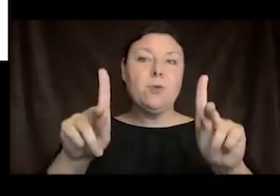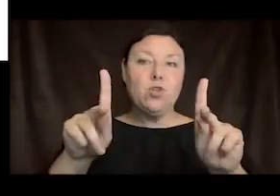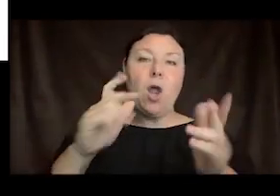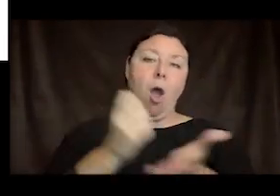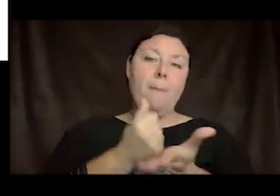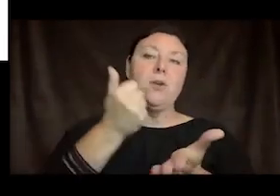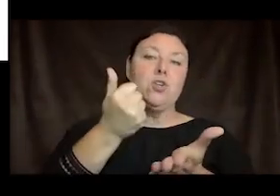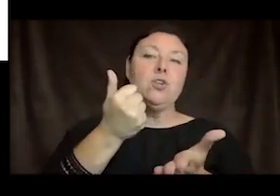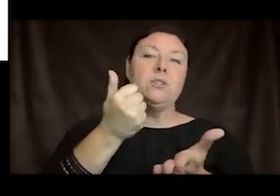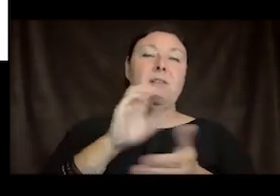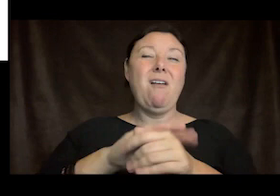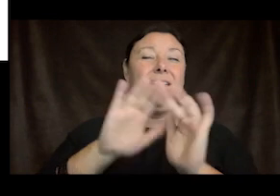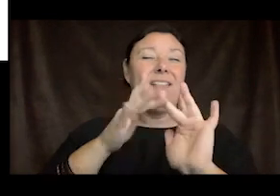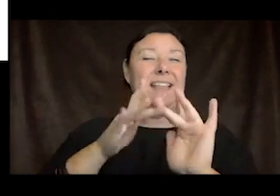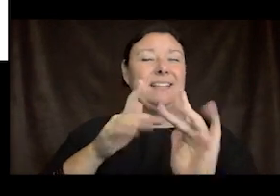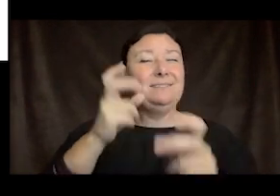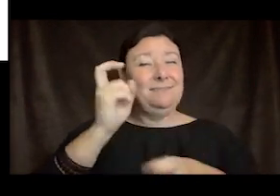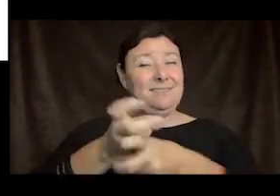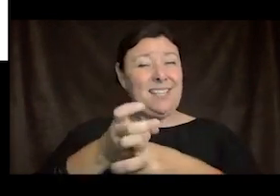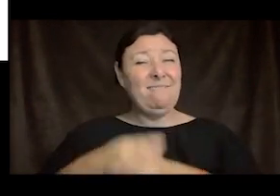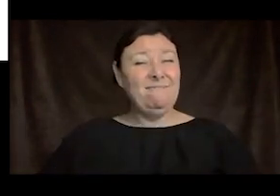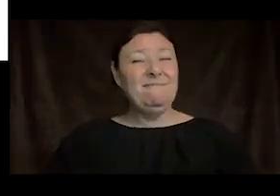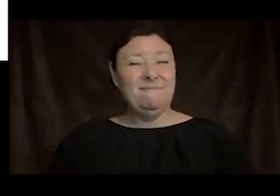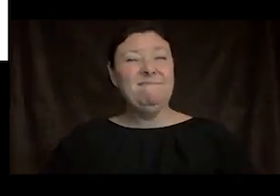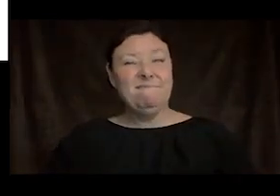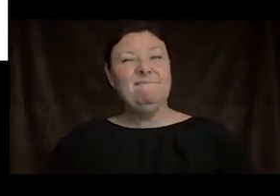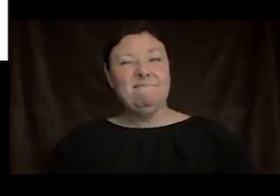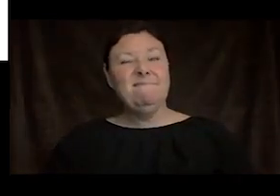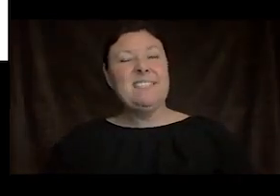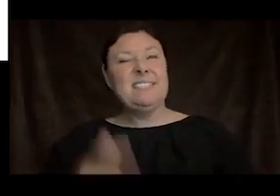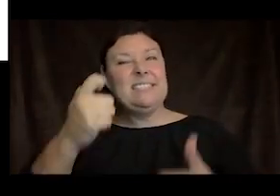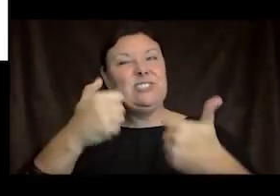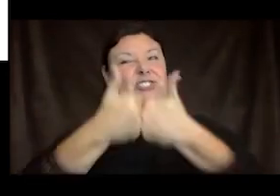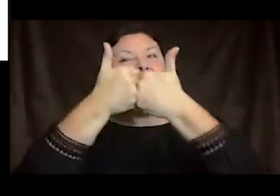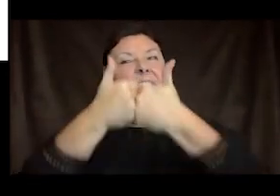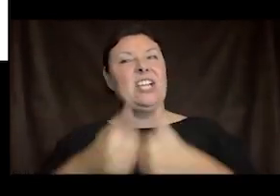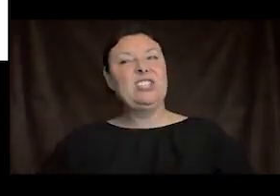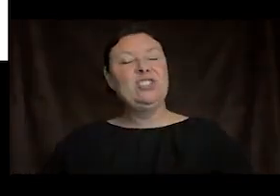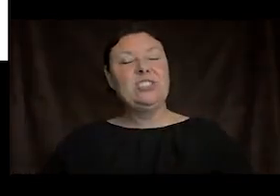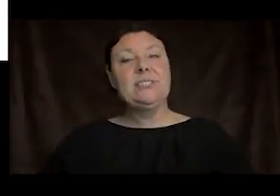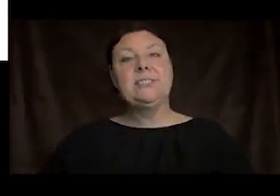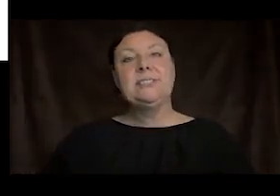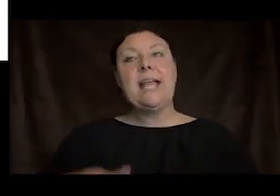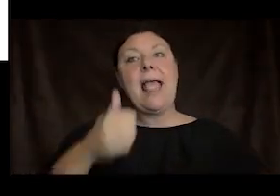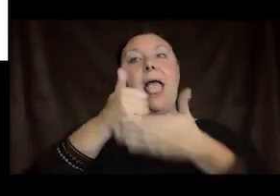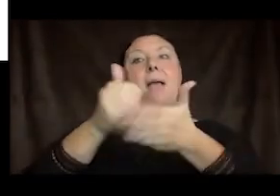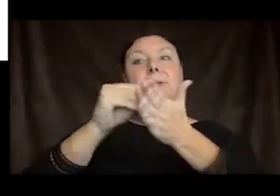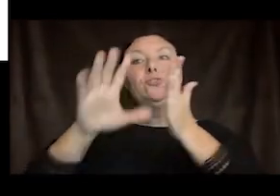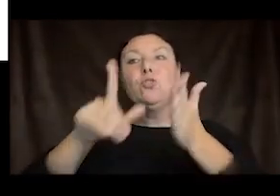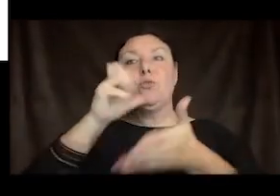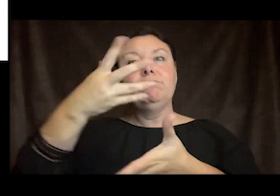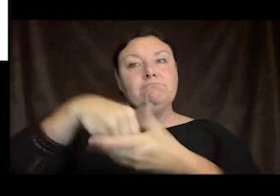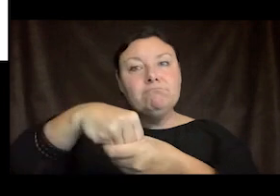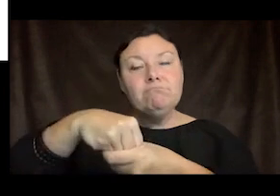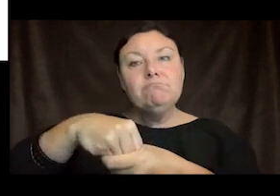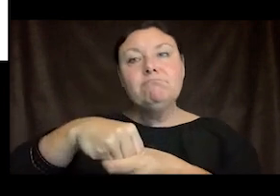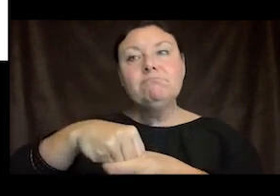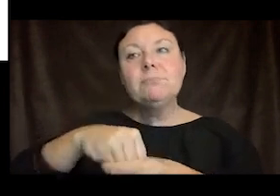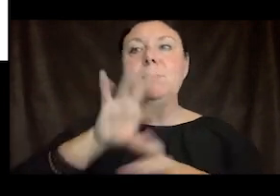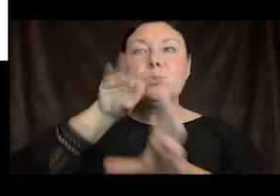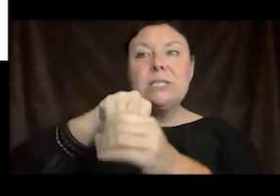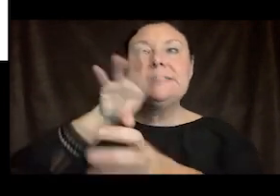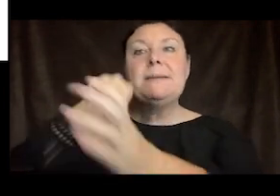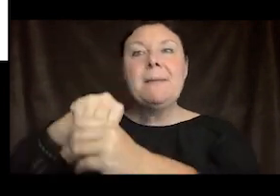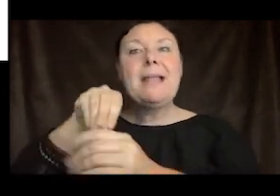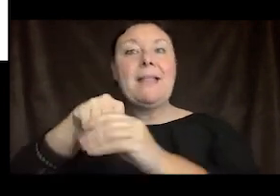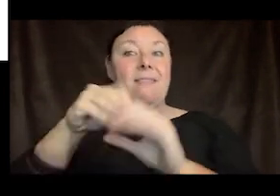opportunities, of which being online, it makes it a little more challenging. Helping students participate in these